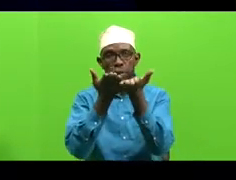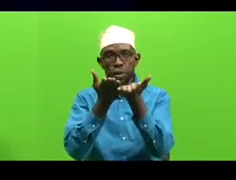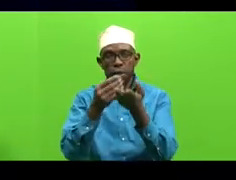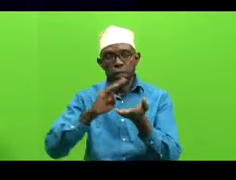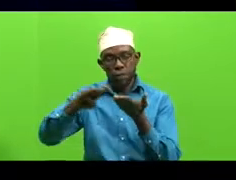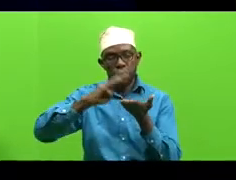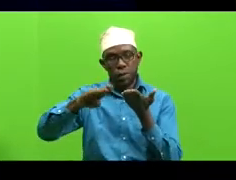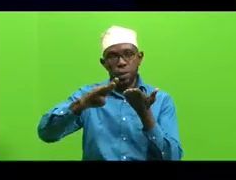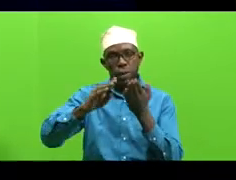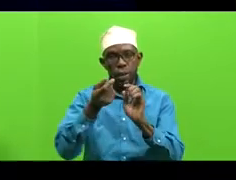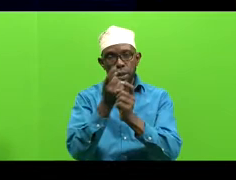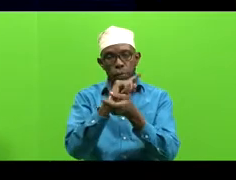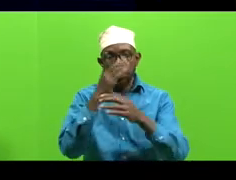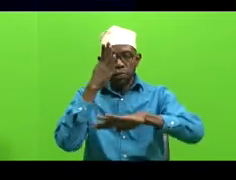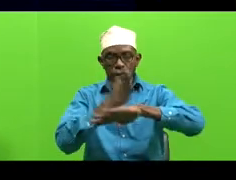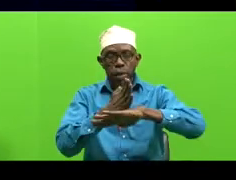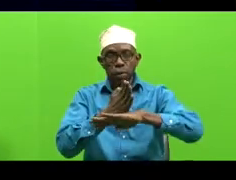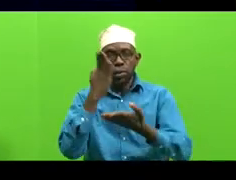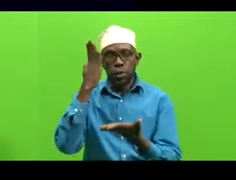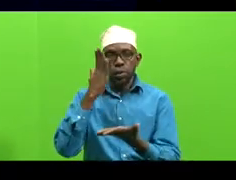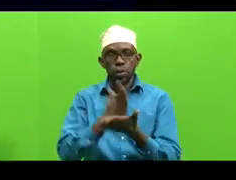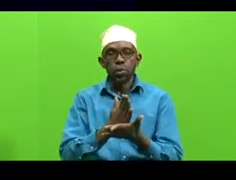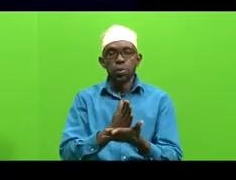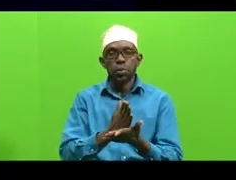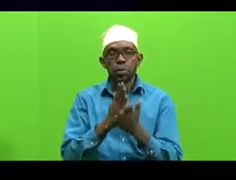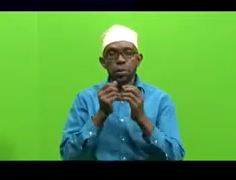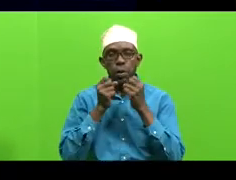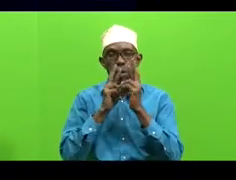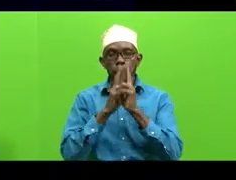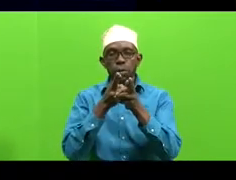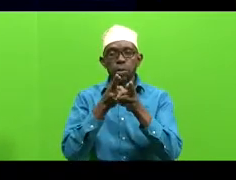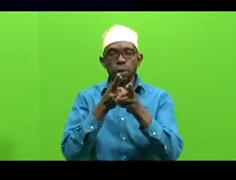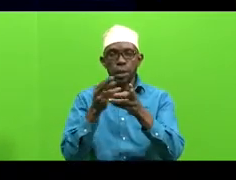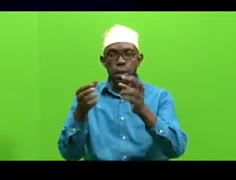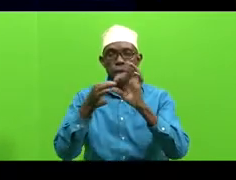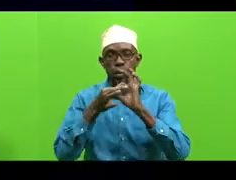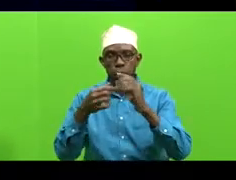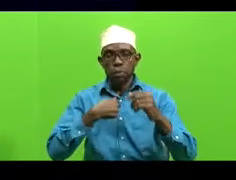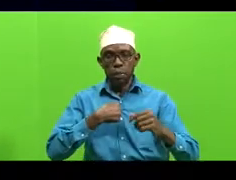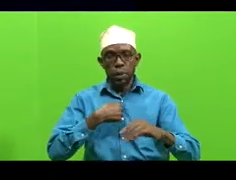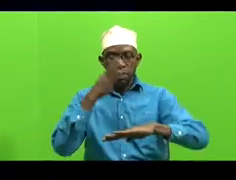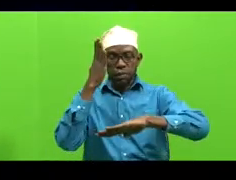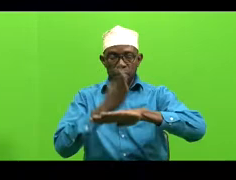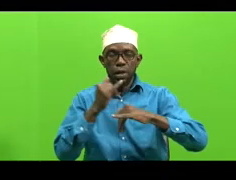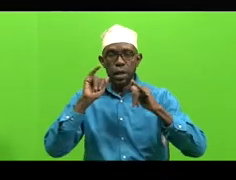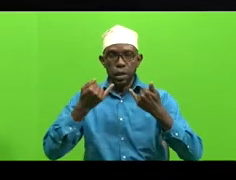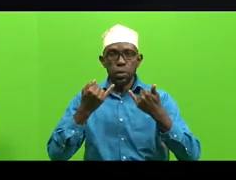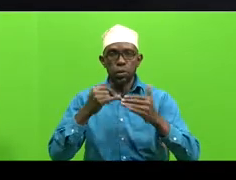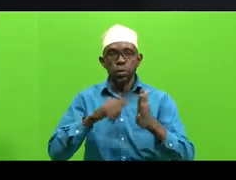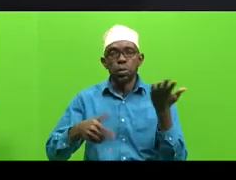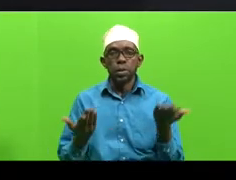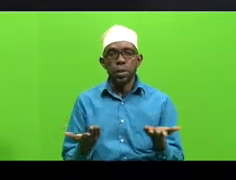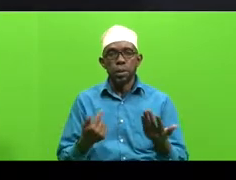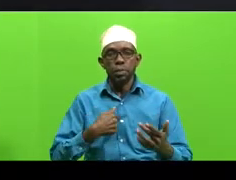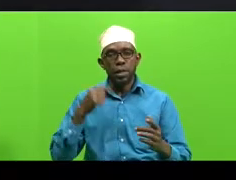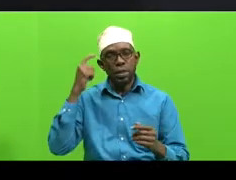you differentiate between what is fake and what is legit? Join me as we get to know what fake news entails. I